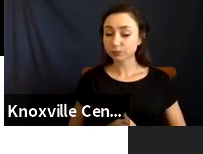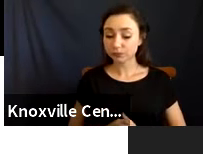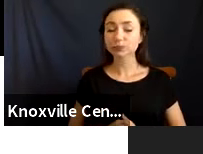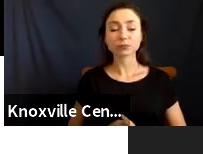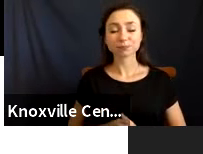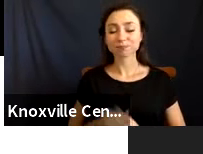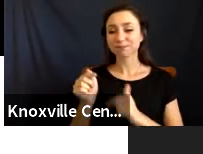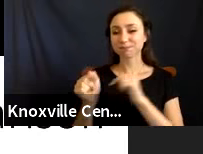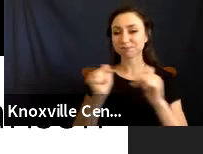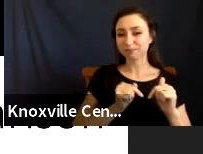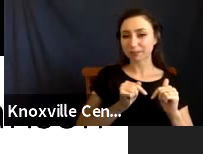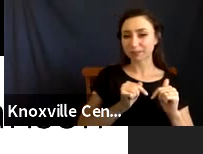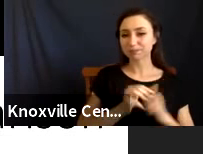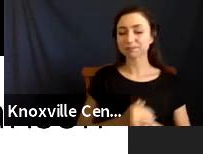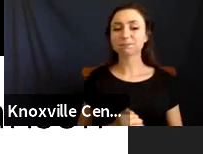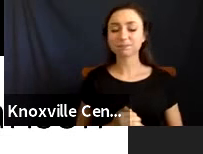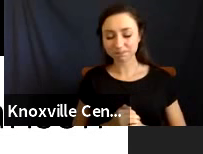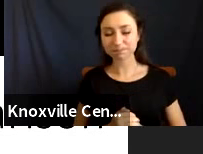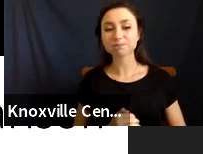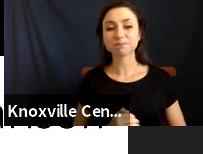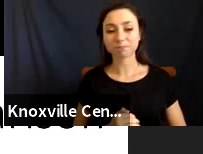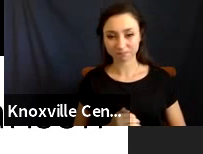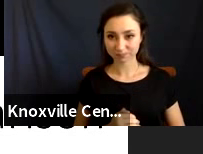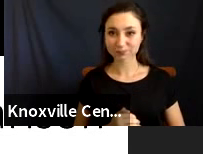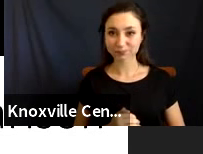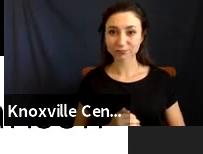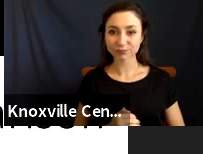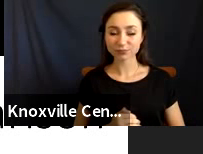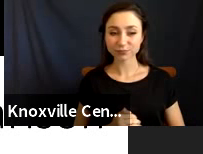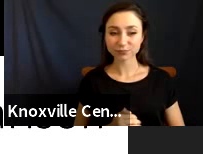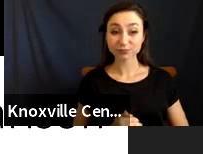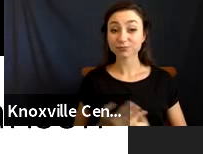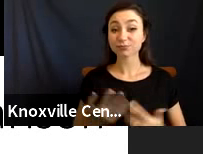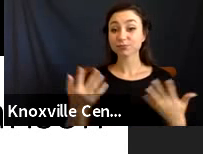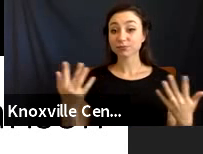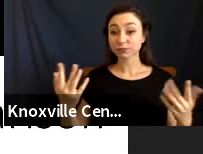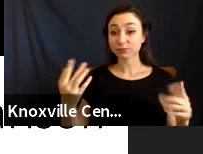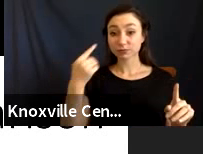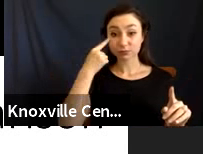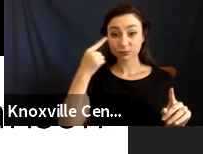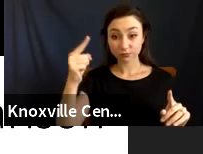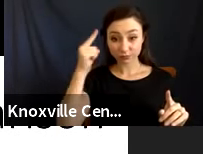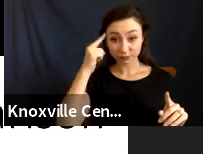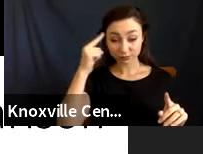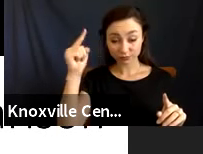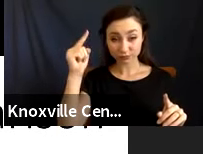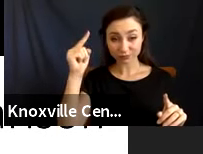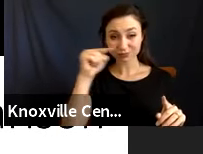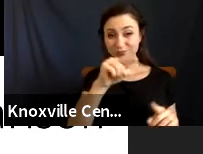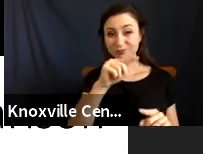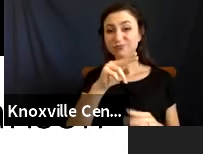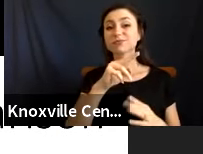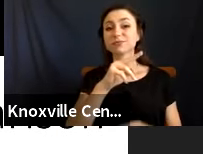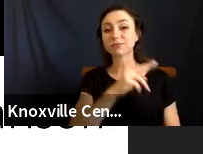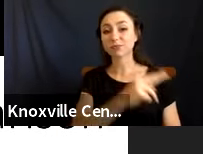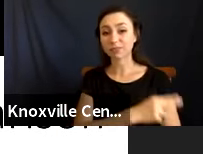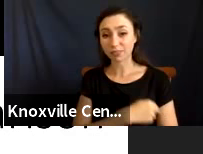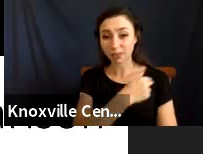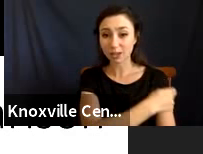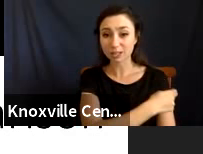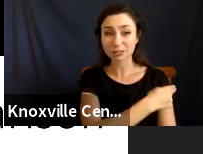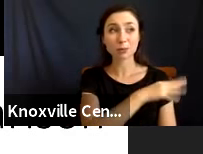Please back one slide, please. And so as far as the hospitals and